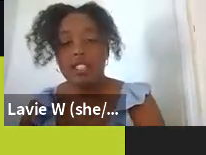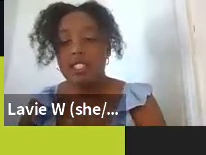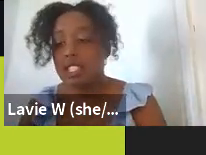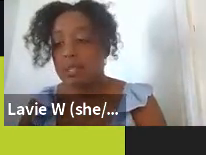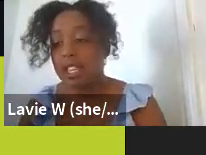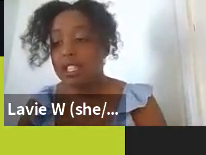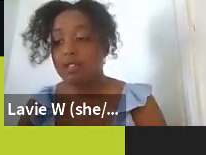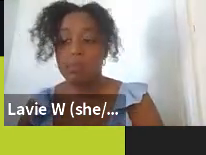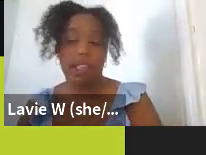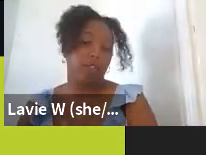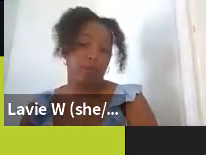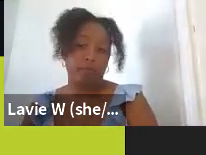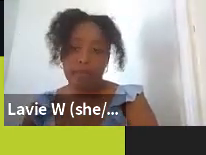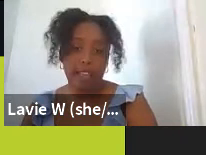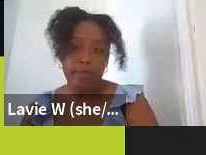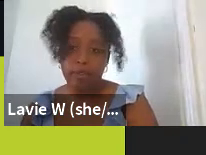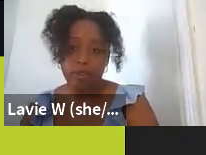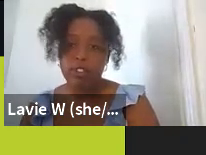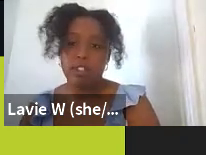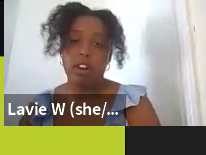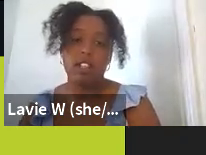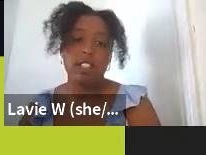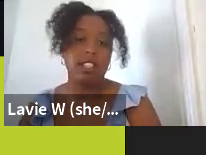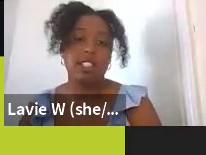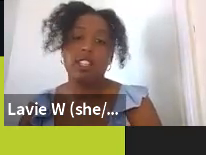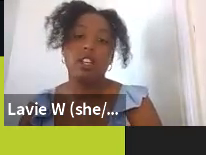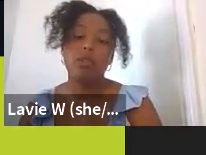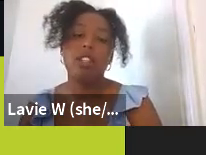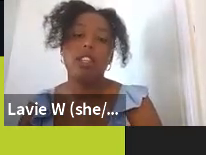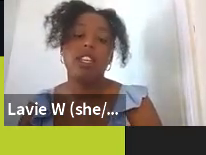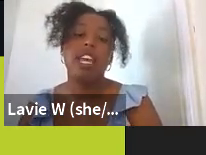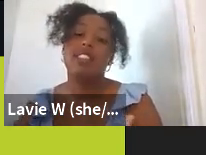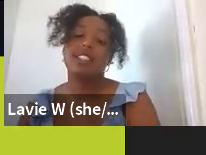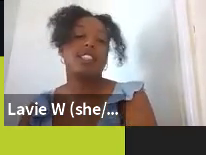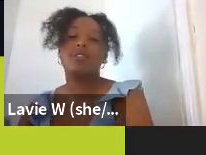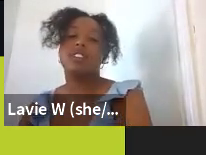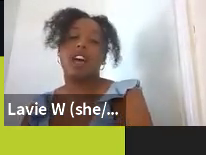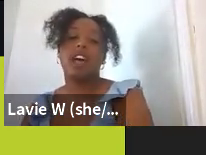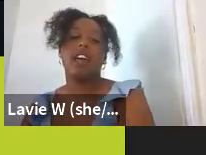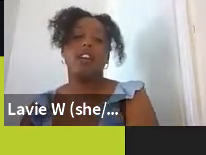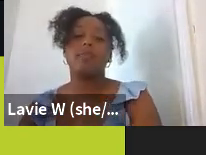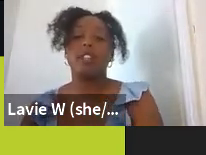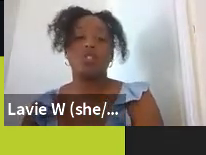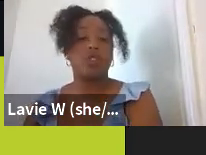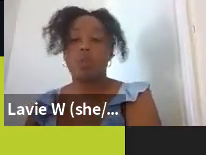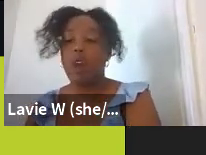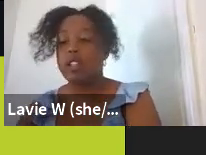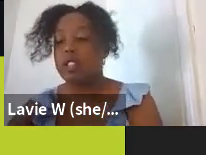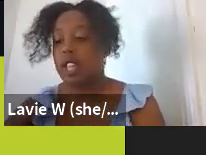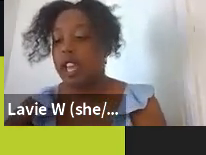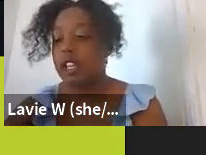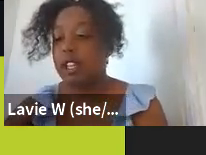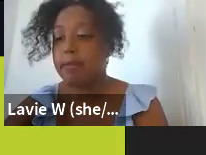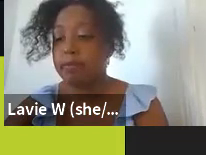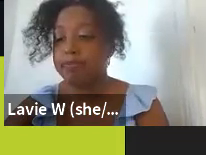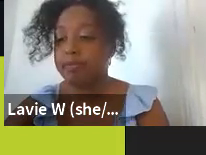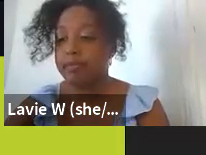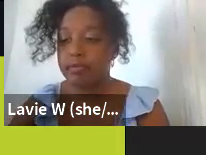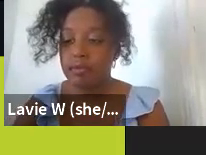create a distinct space for Black performers and artists, a distinct community that sits outside of the mainstream white